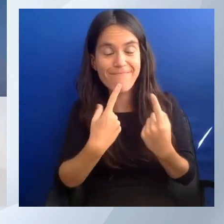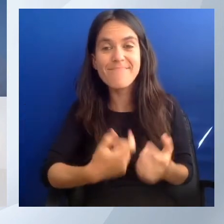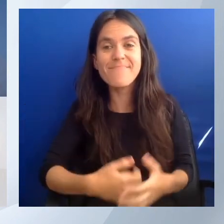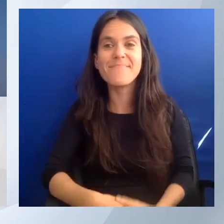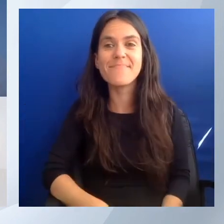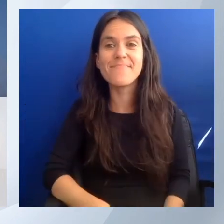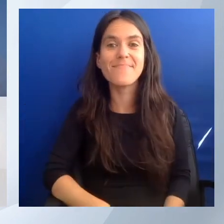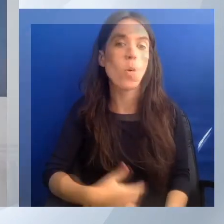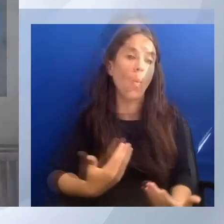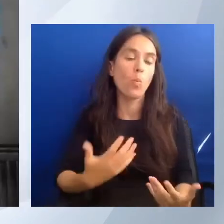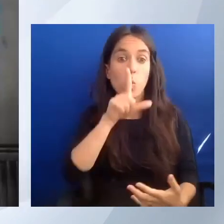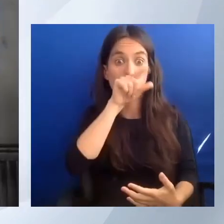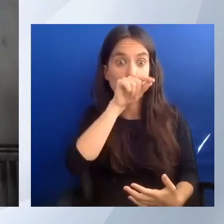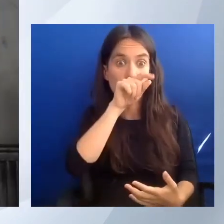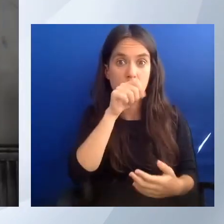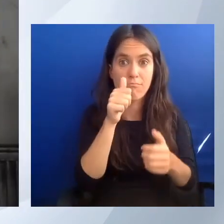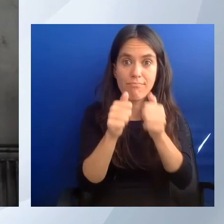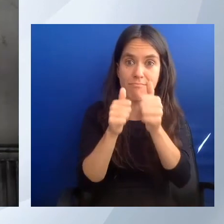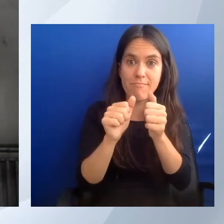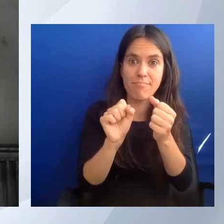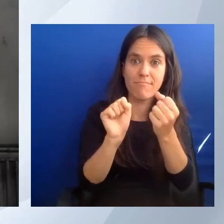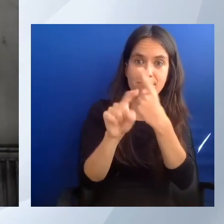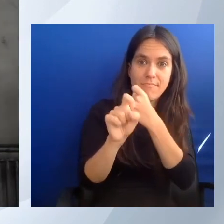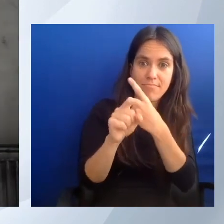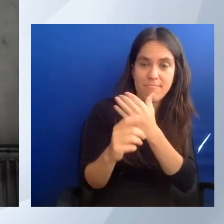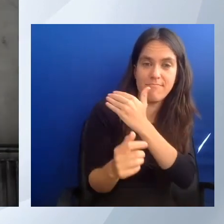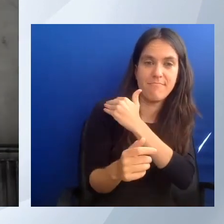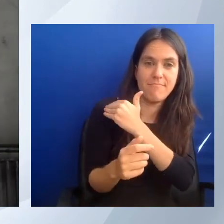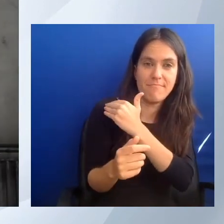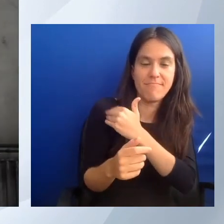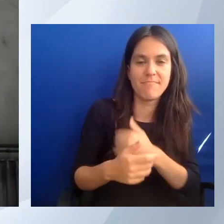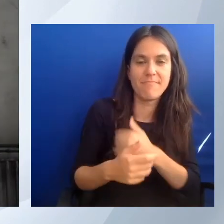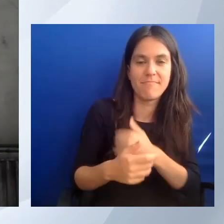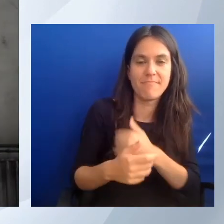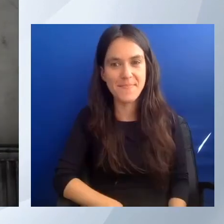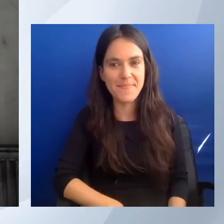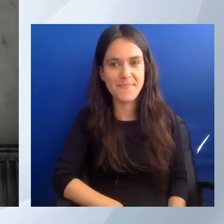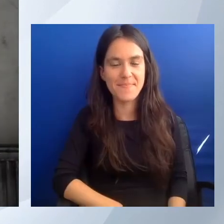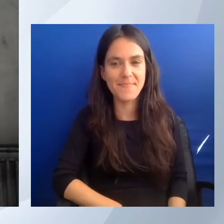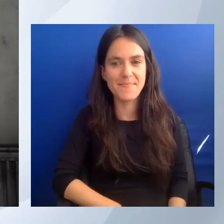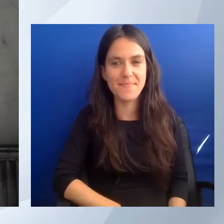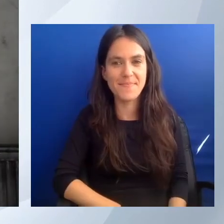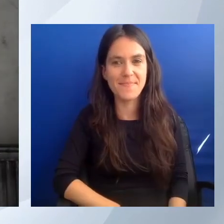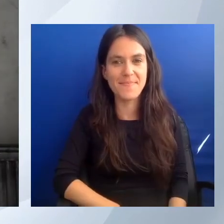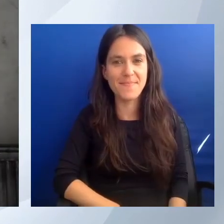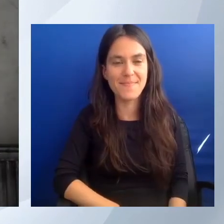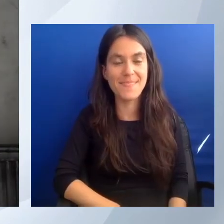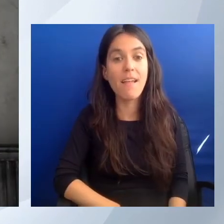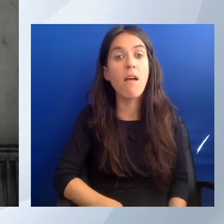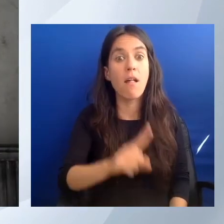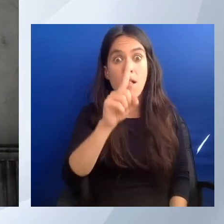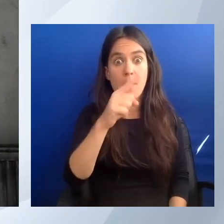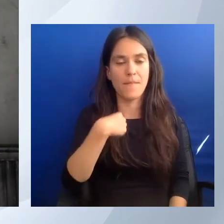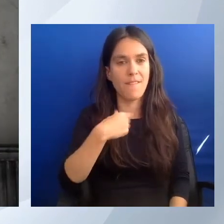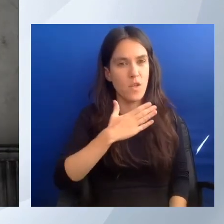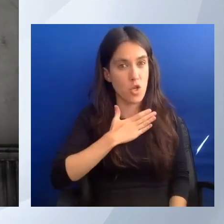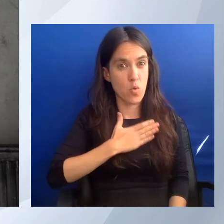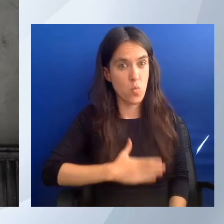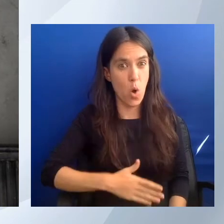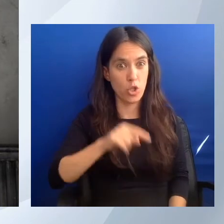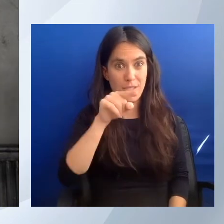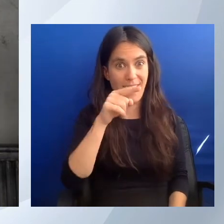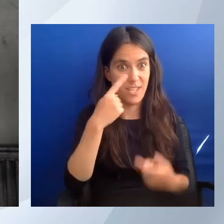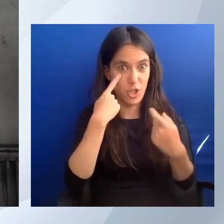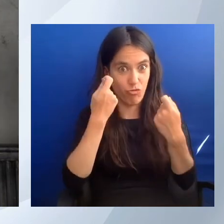me on Twitter if you want to learn more. I should note, if you want to try this out yourself, I've got some code over